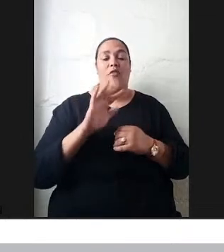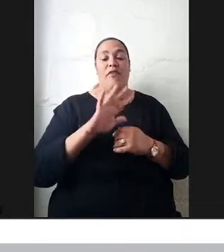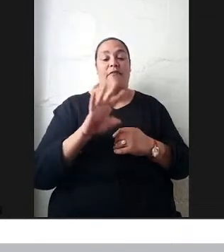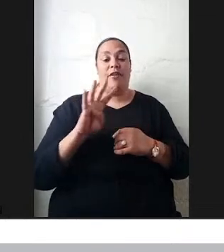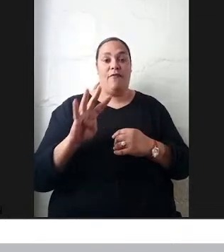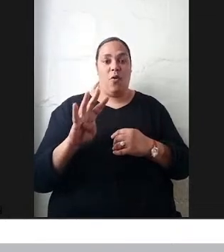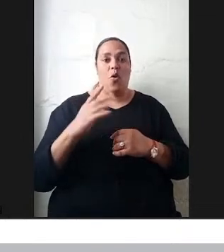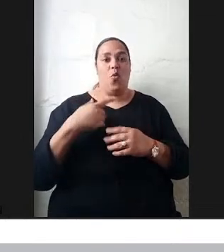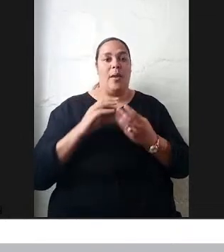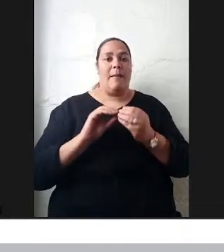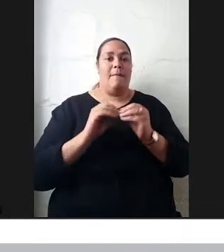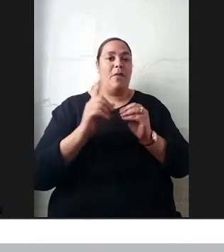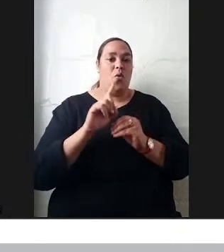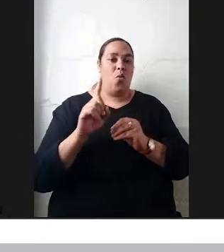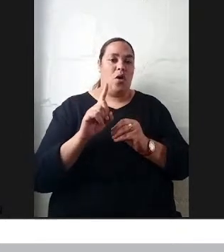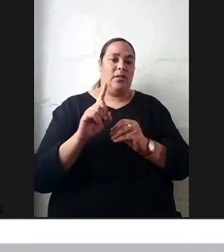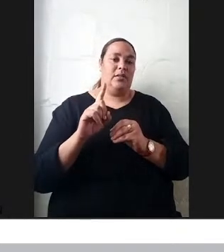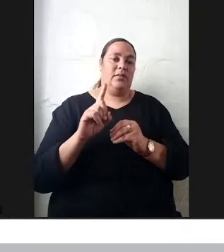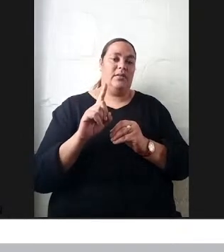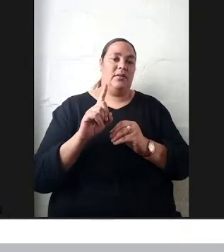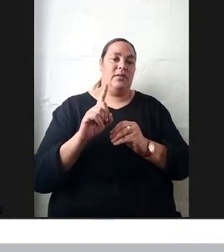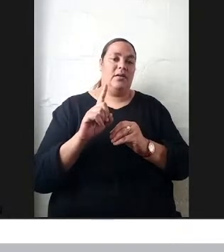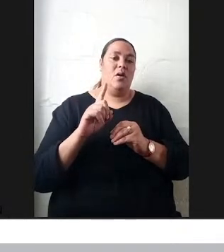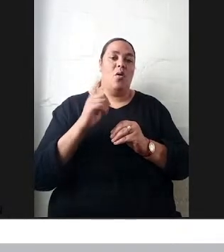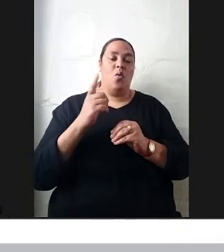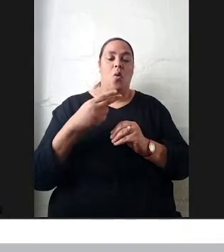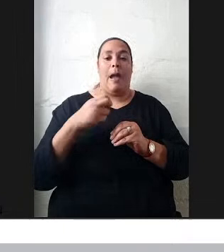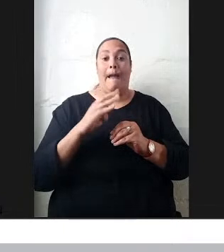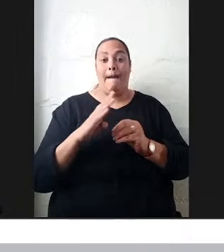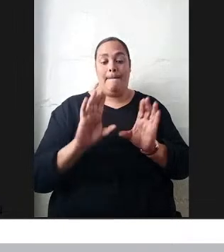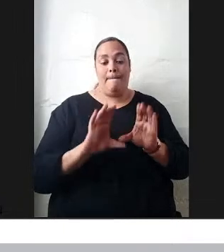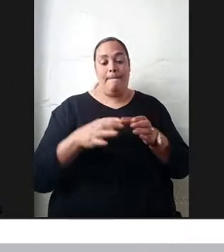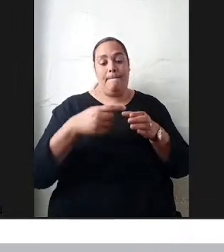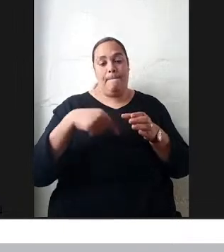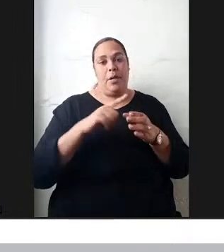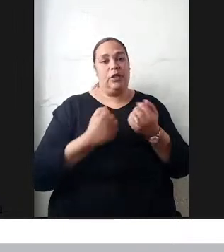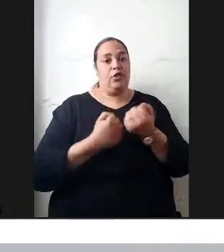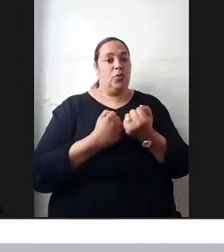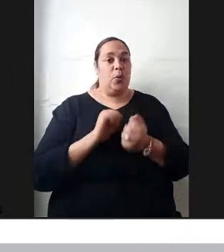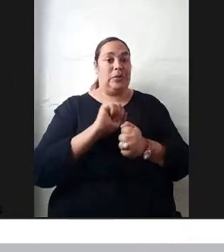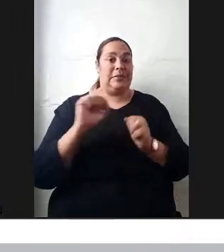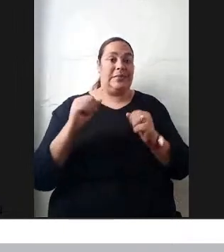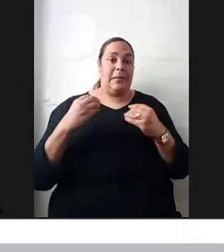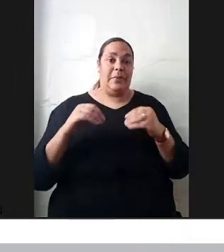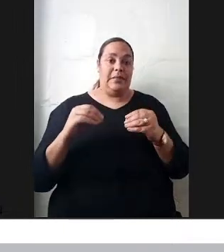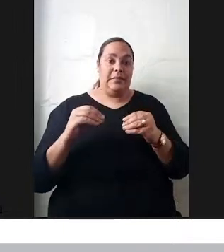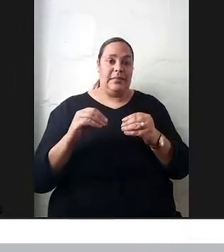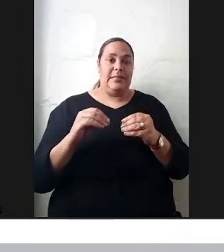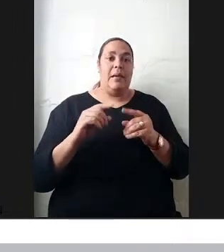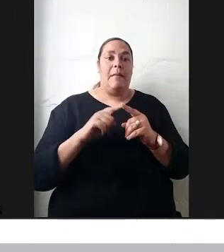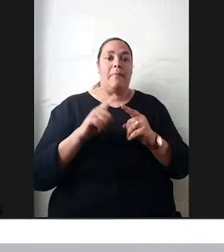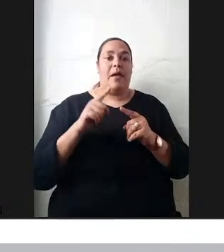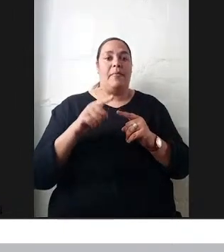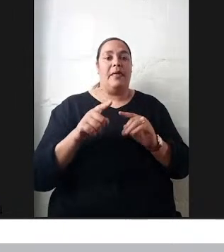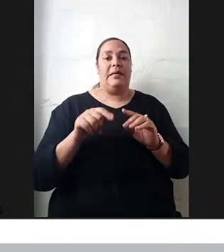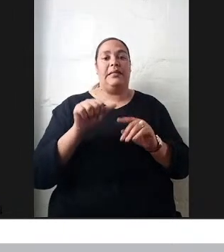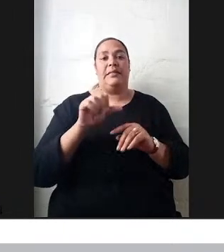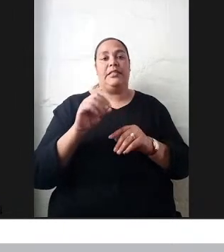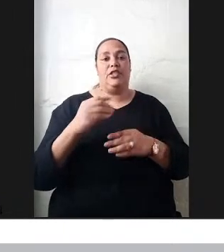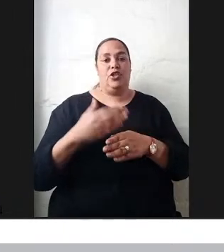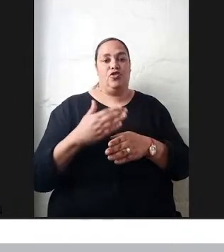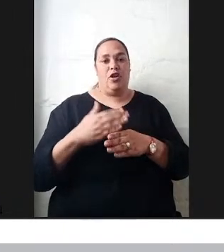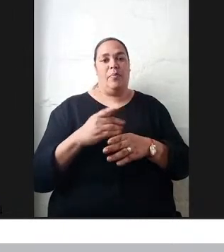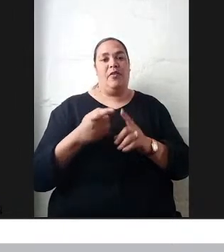created or the hub in support of those businesses created 60 jobs of those